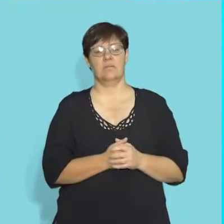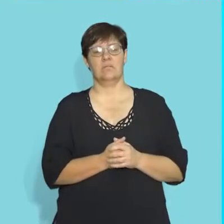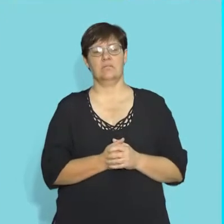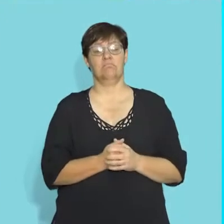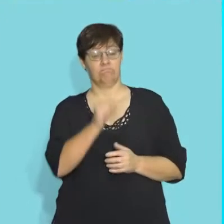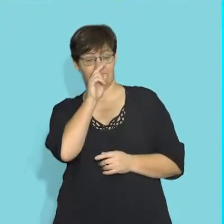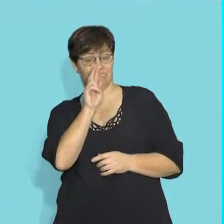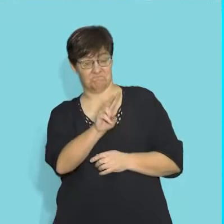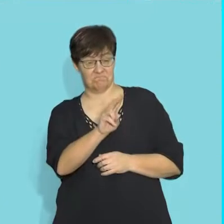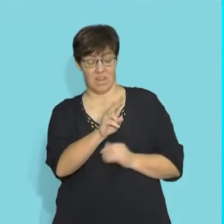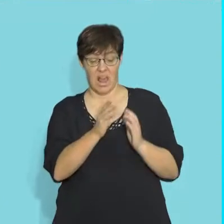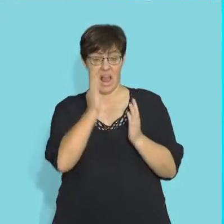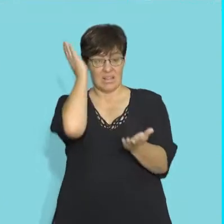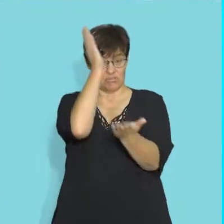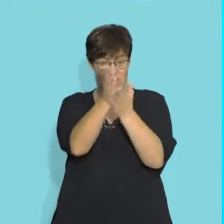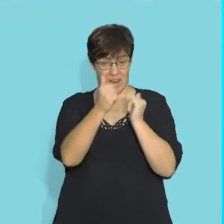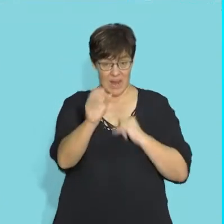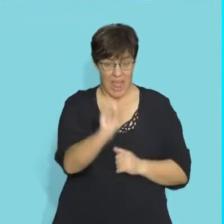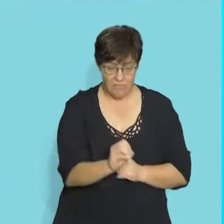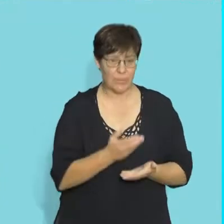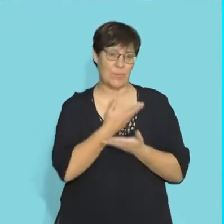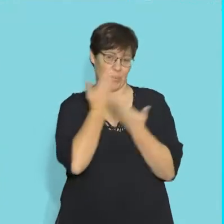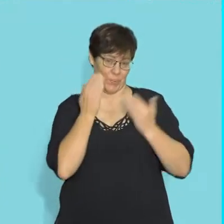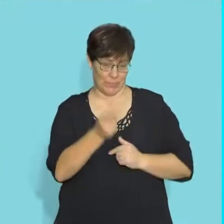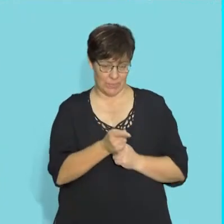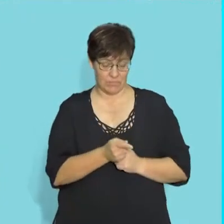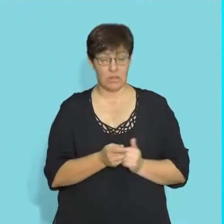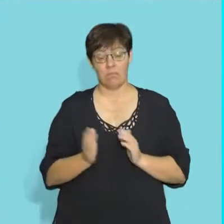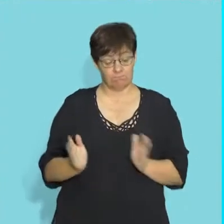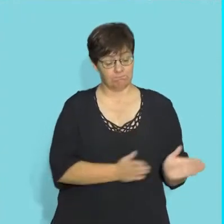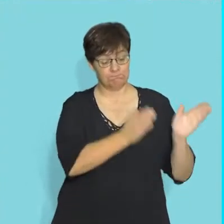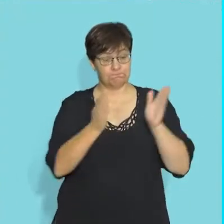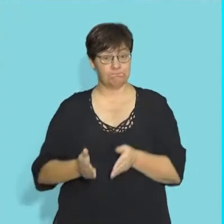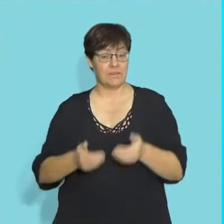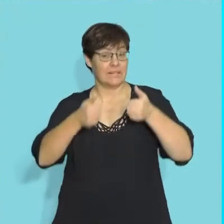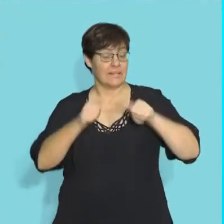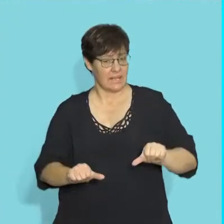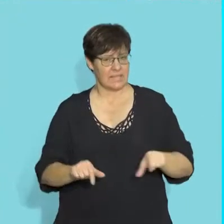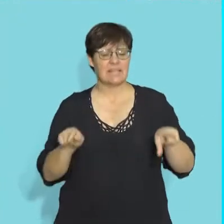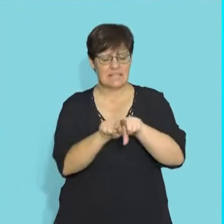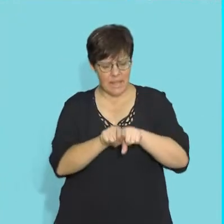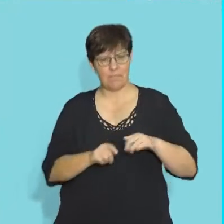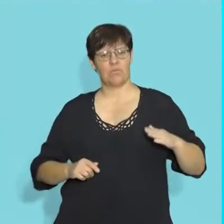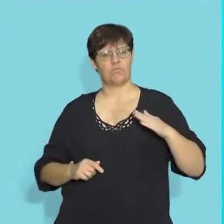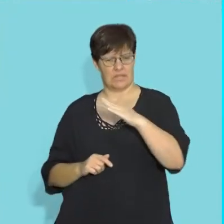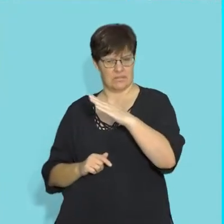Awesome. So we saw that it didn't lie on a straight line. Now, the next part that we're going to be doing is exactly like with the gradient. We worked